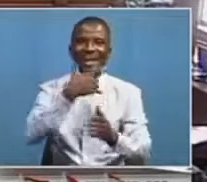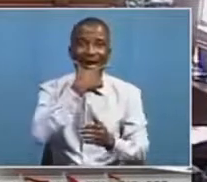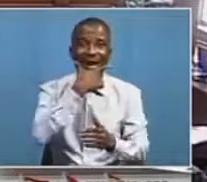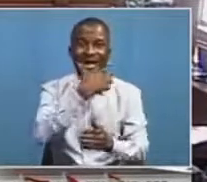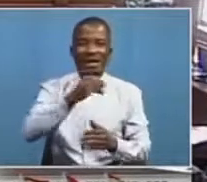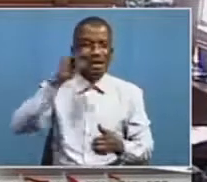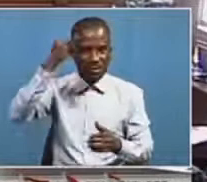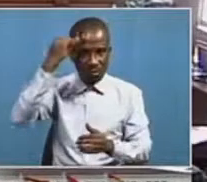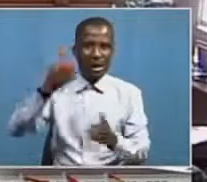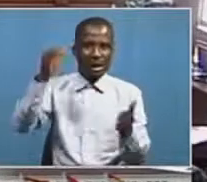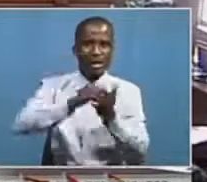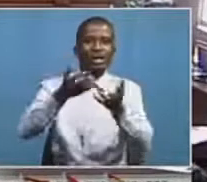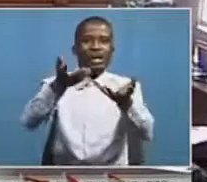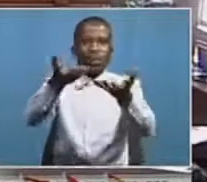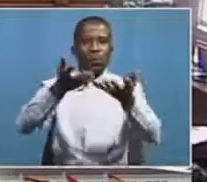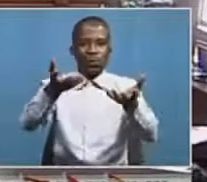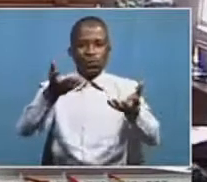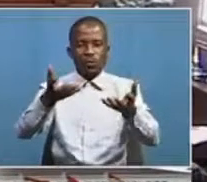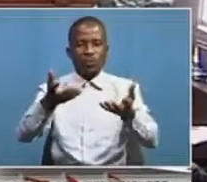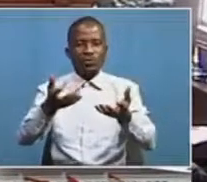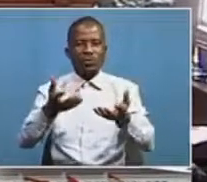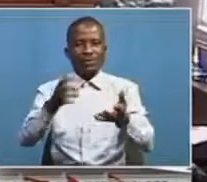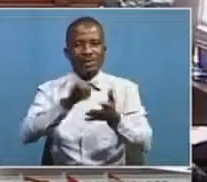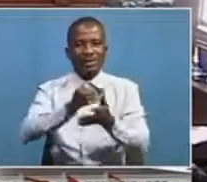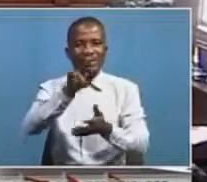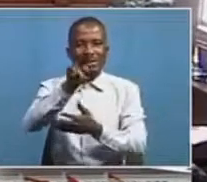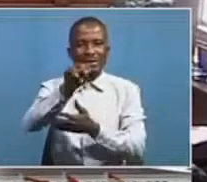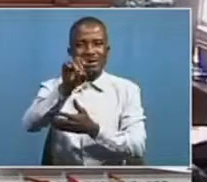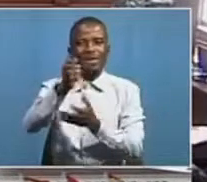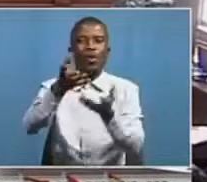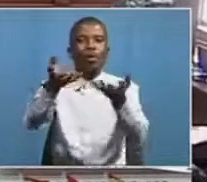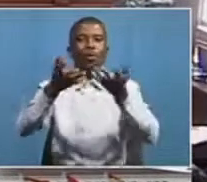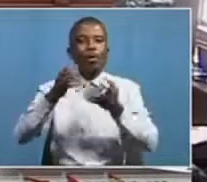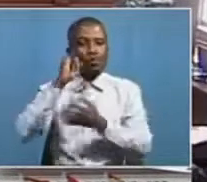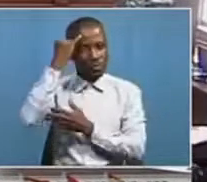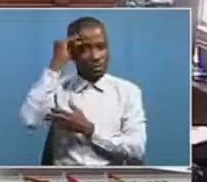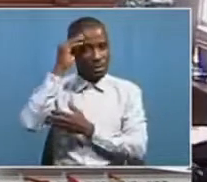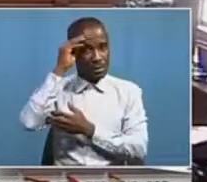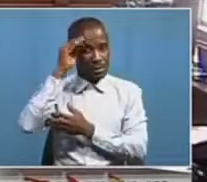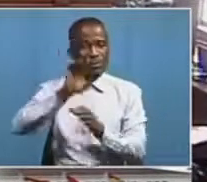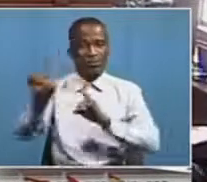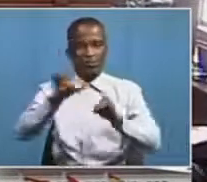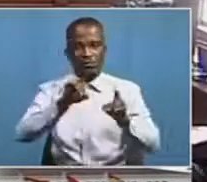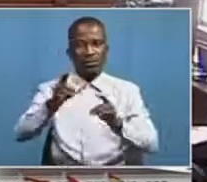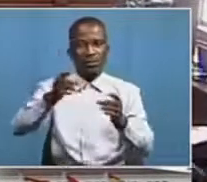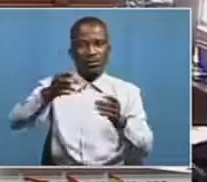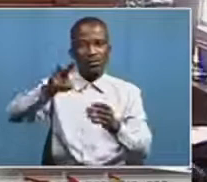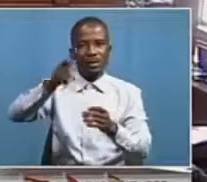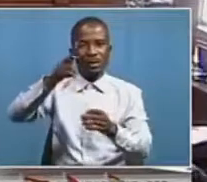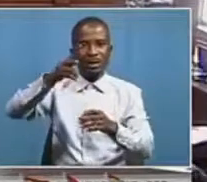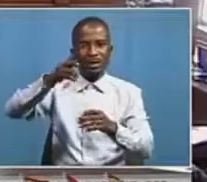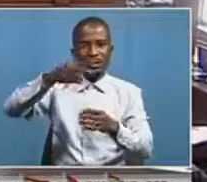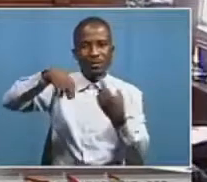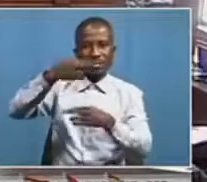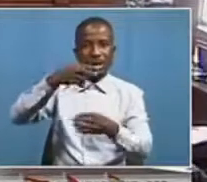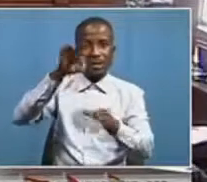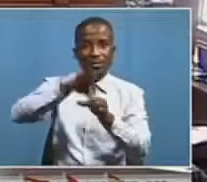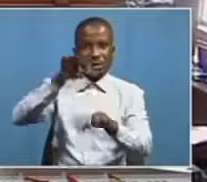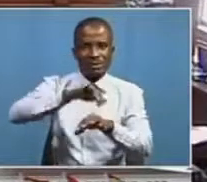with Article 63, Clause 4 and 5 of the Constitution 1992. The above